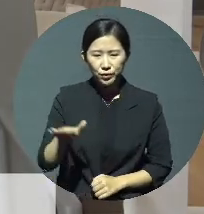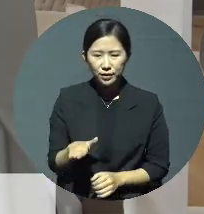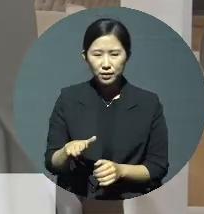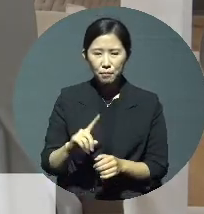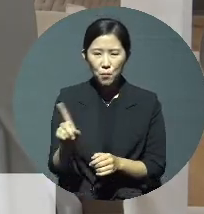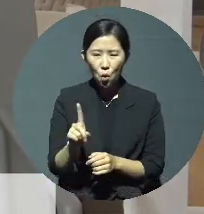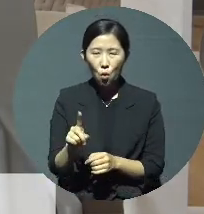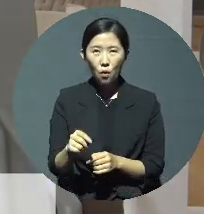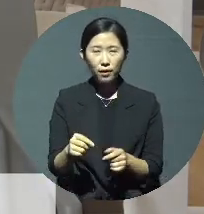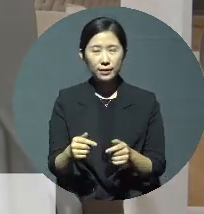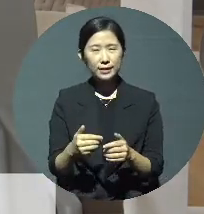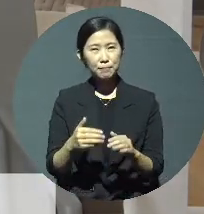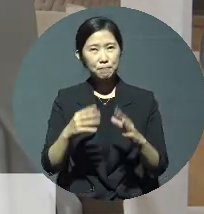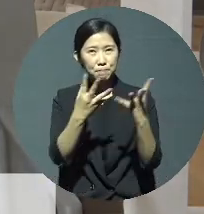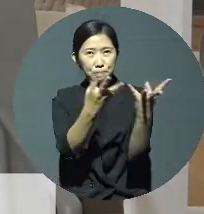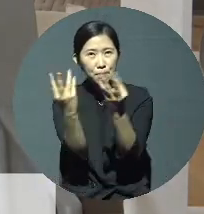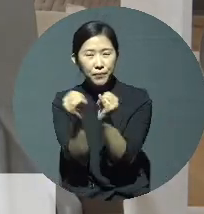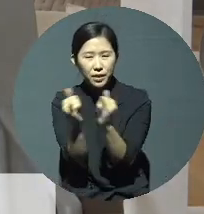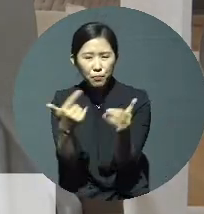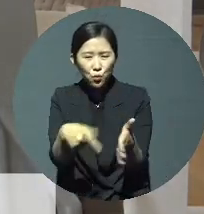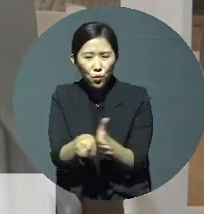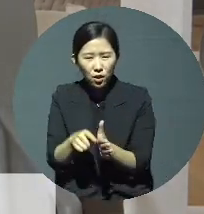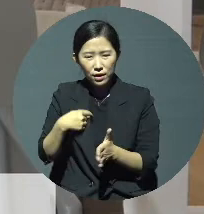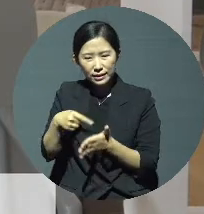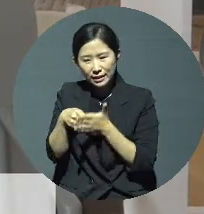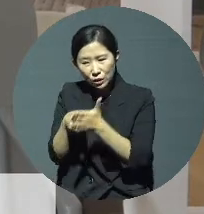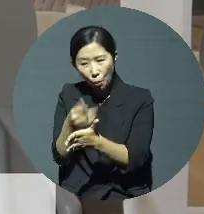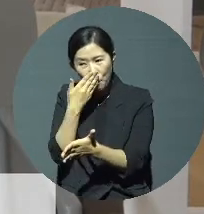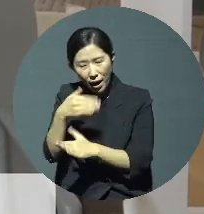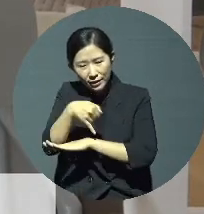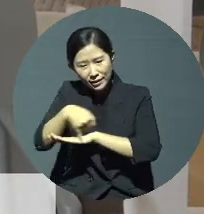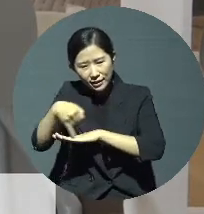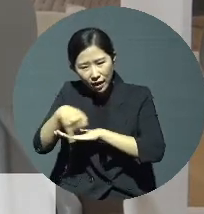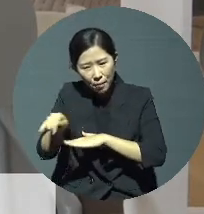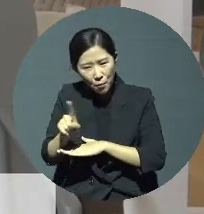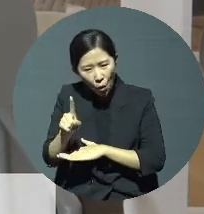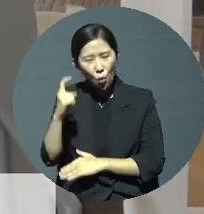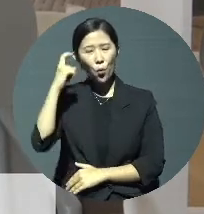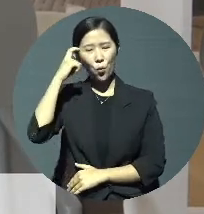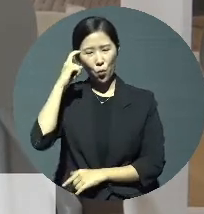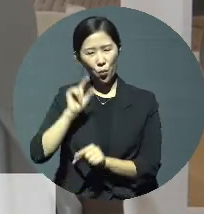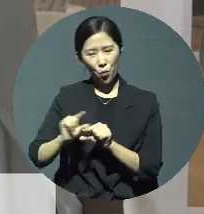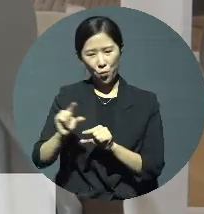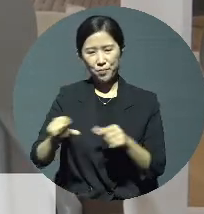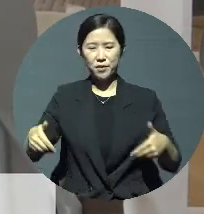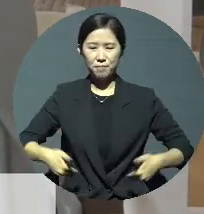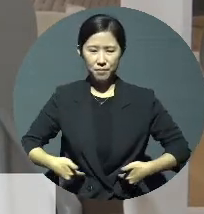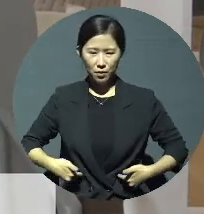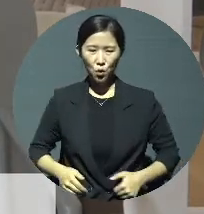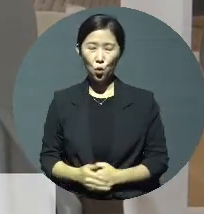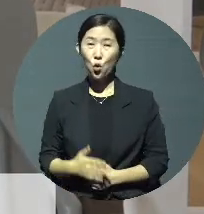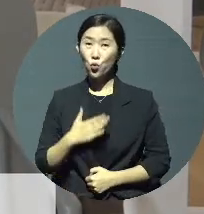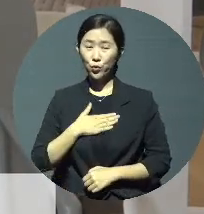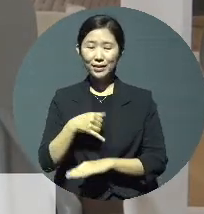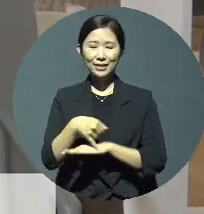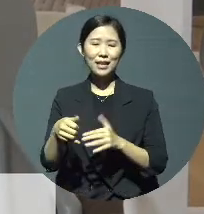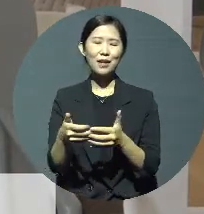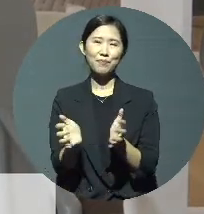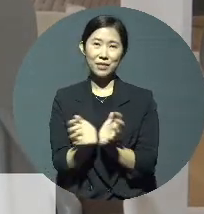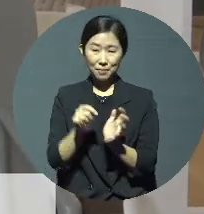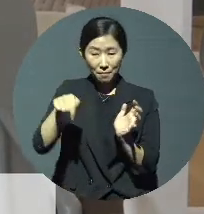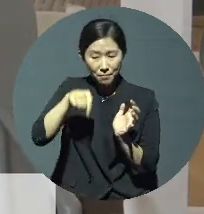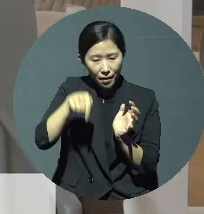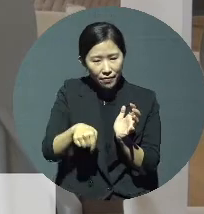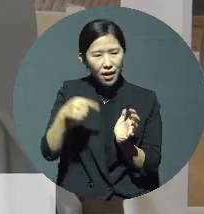We think about sustainability in a very kind of multi-layered fashion though, hence sort of the coining of layer. You know, design process is